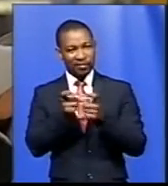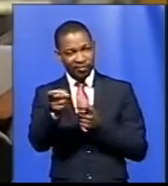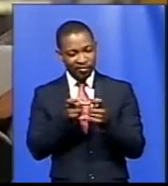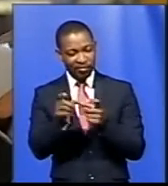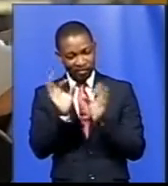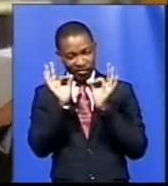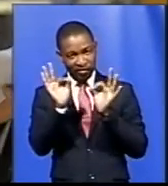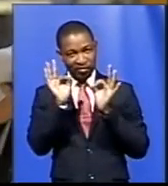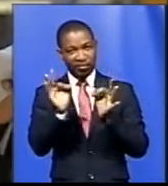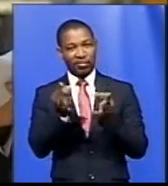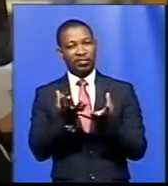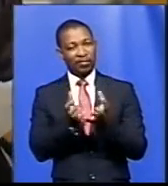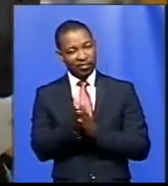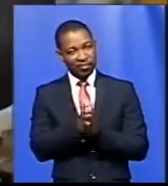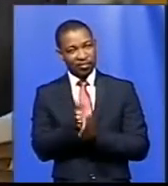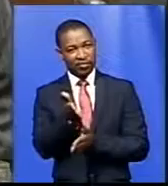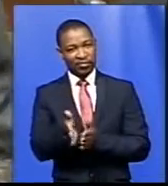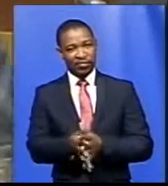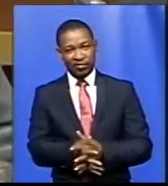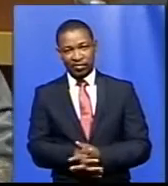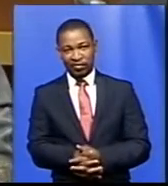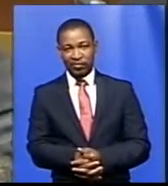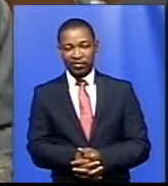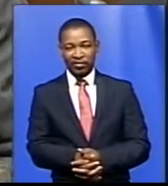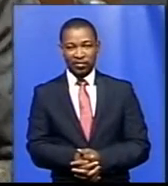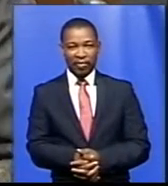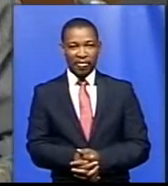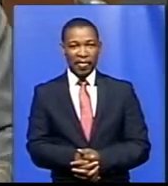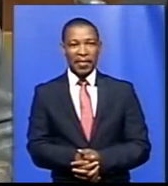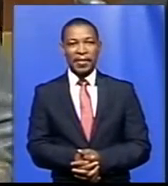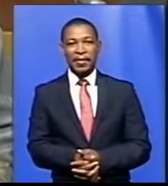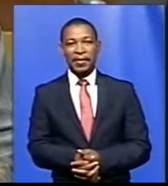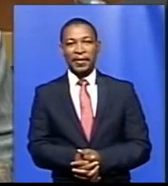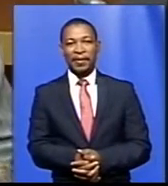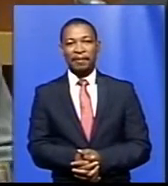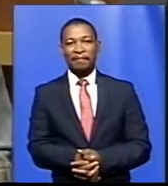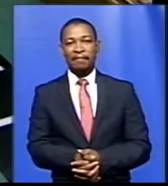Fiscal management.